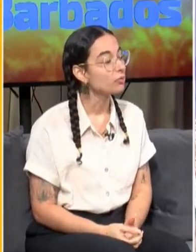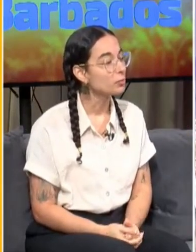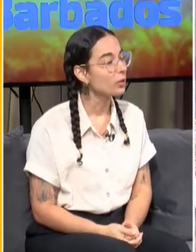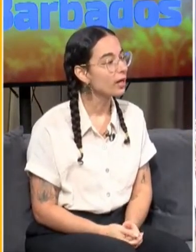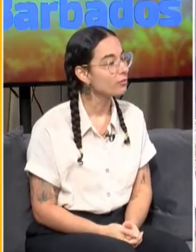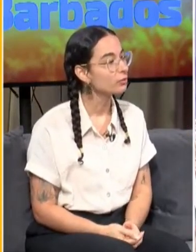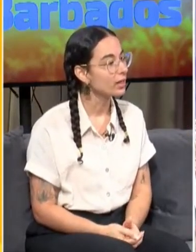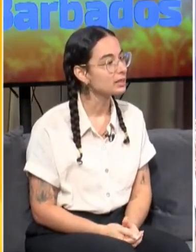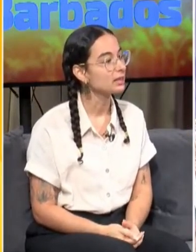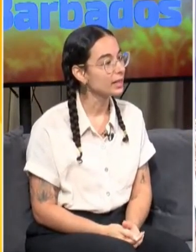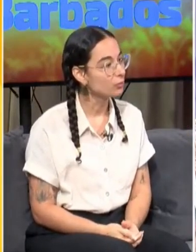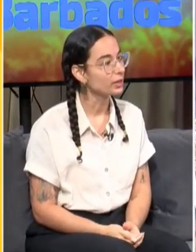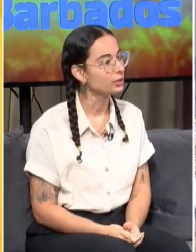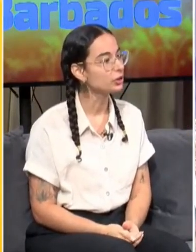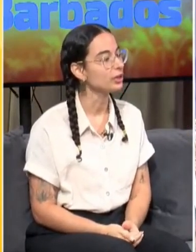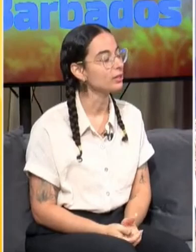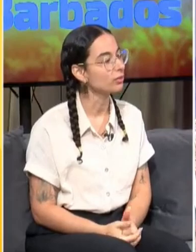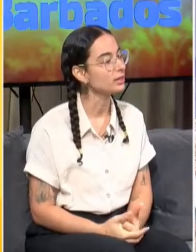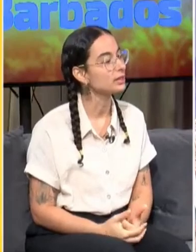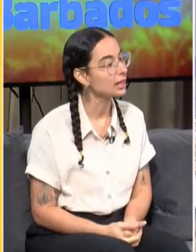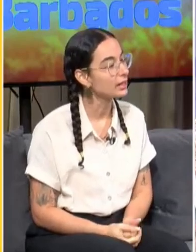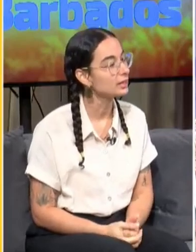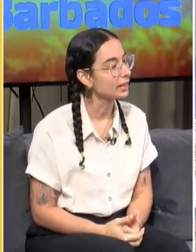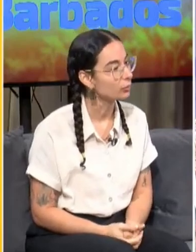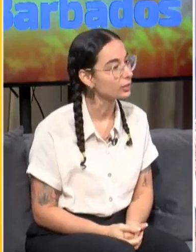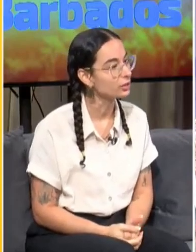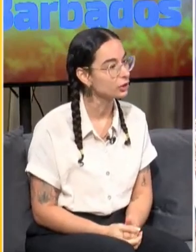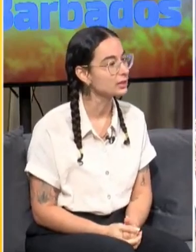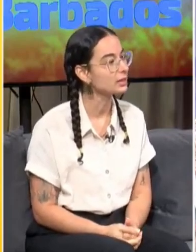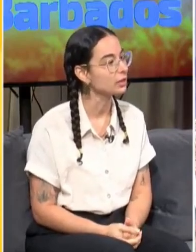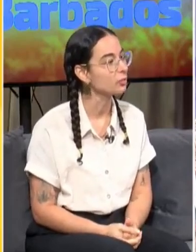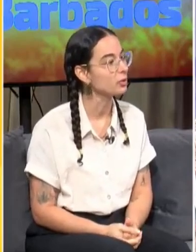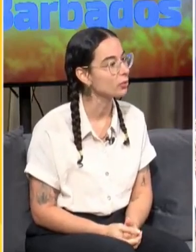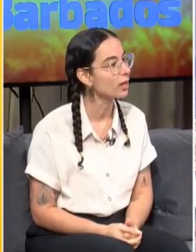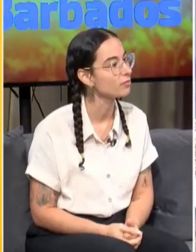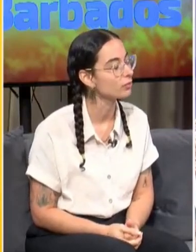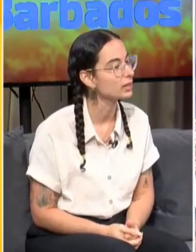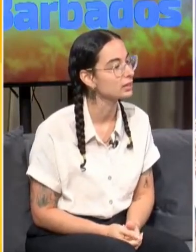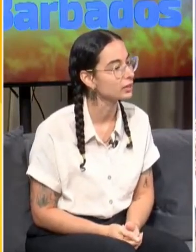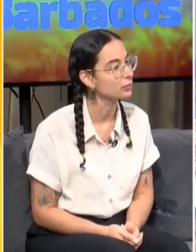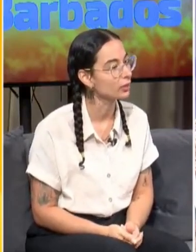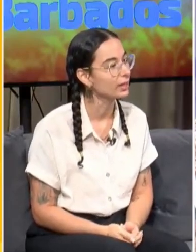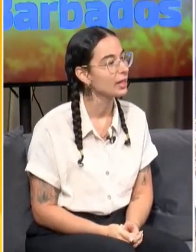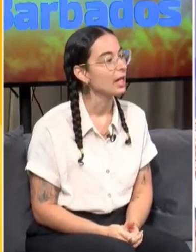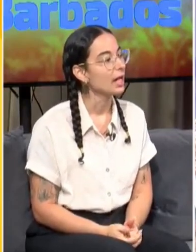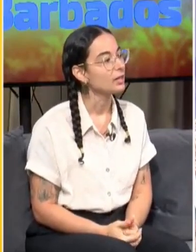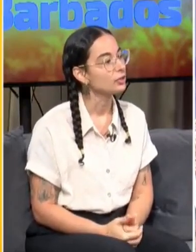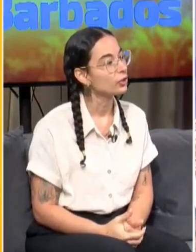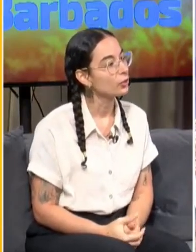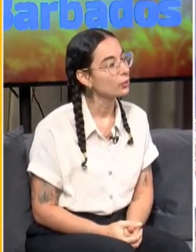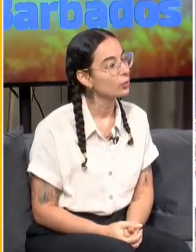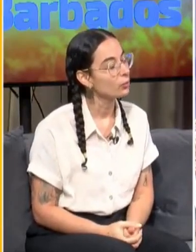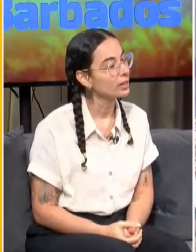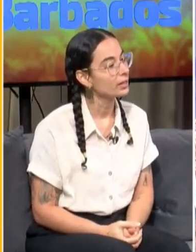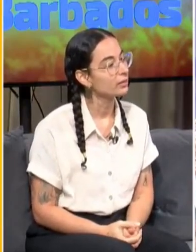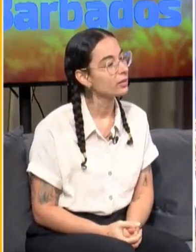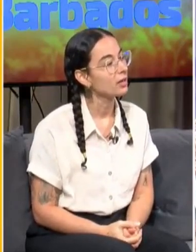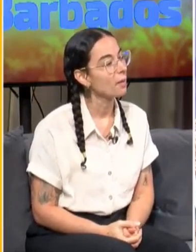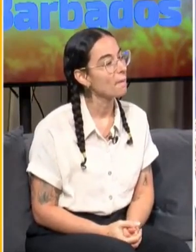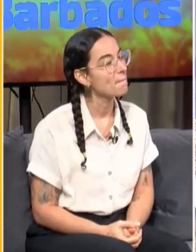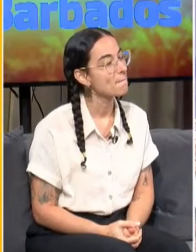Well, deaf people have the right to language and the right to sign language, just as hearing people have the right to language, right? And so